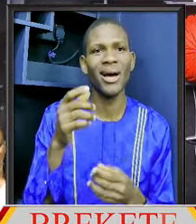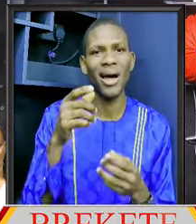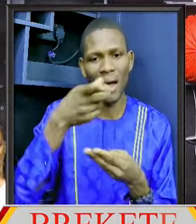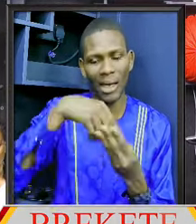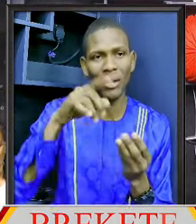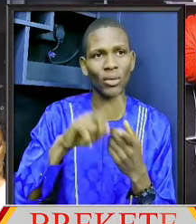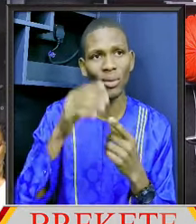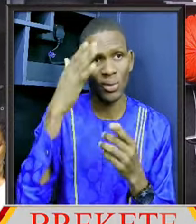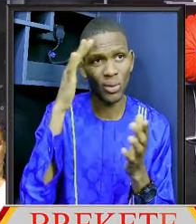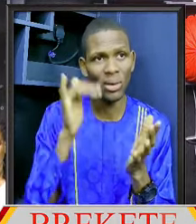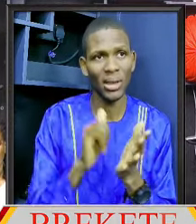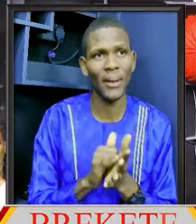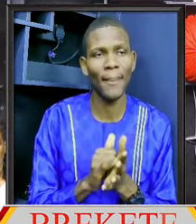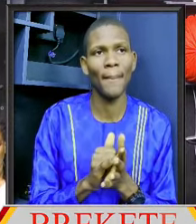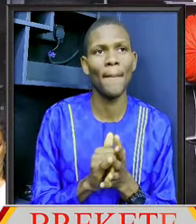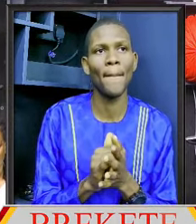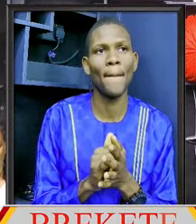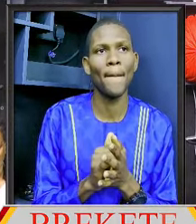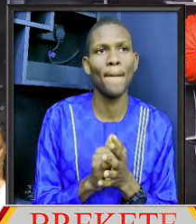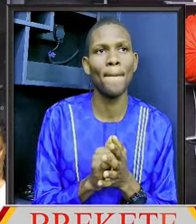to know learn. That